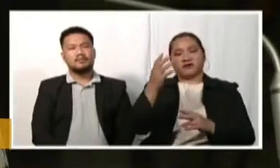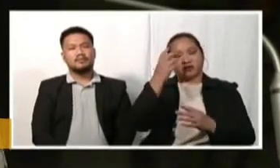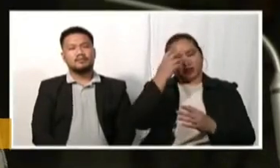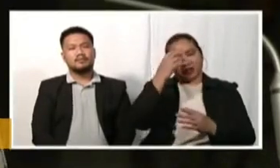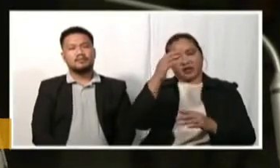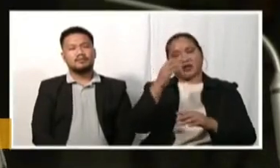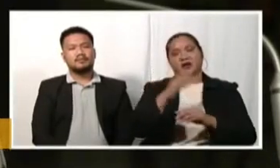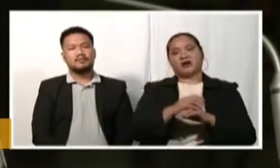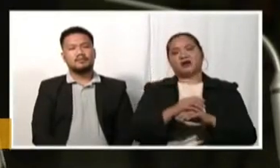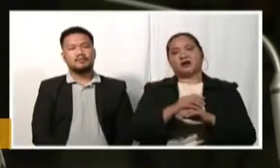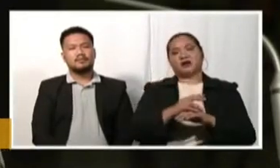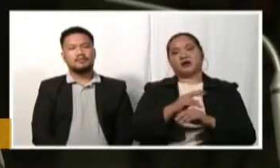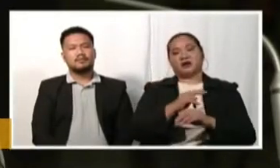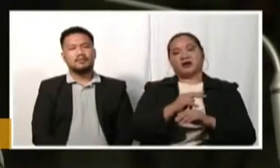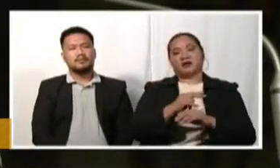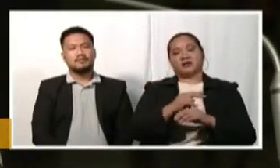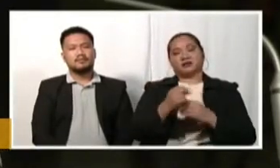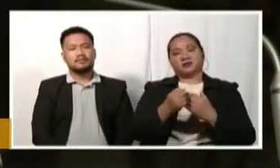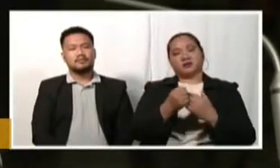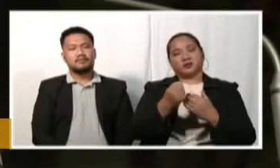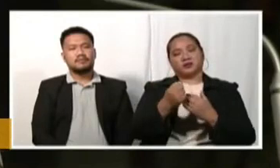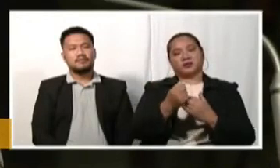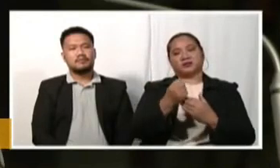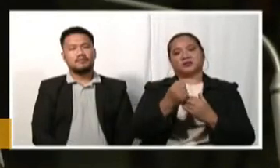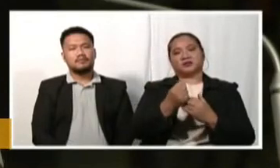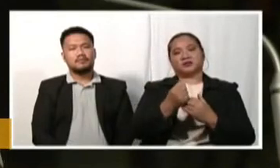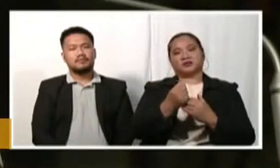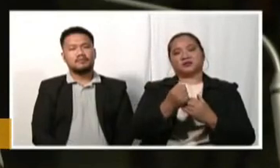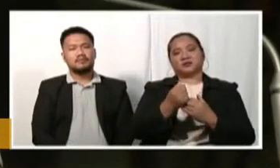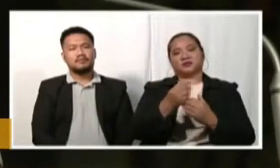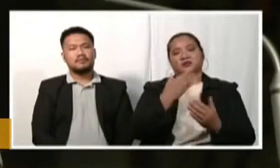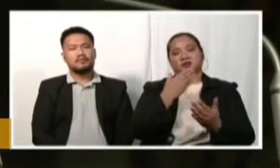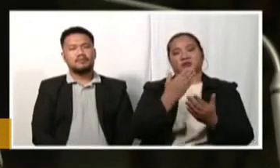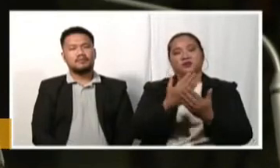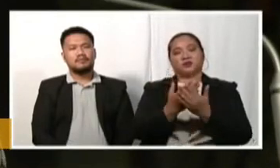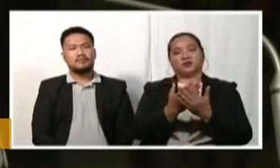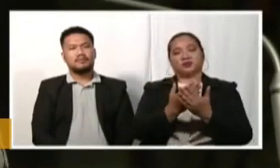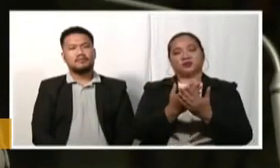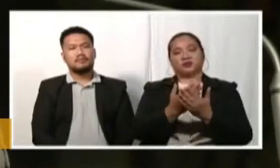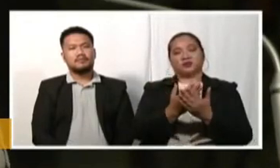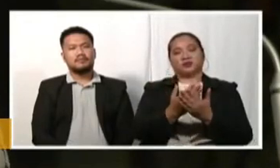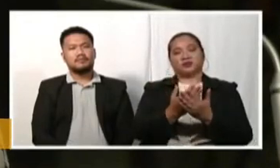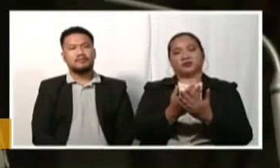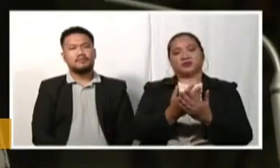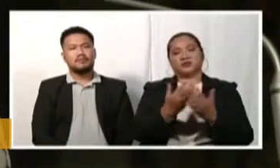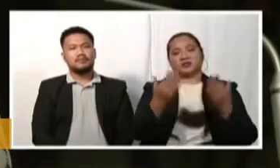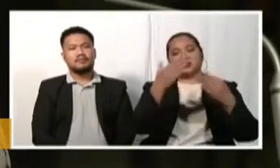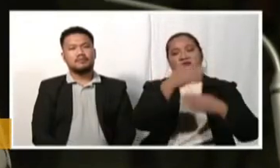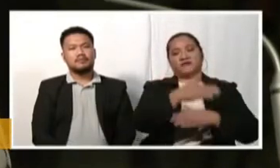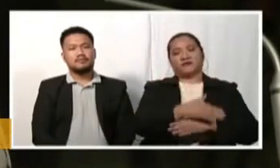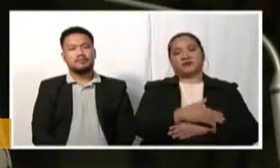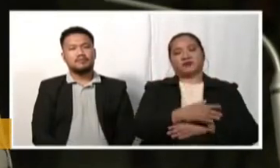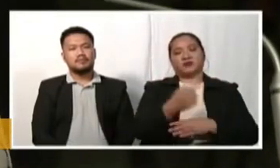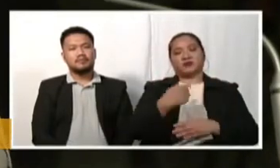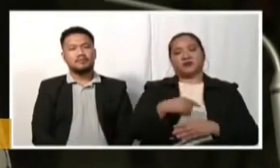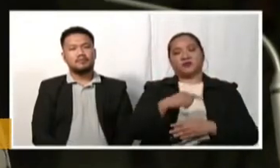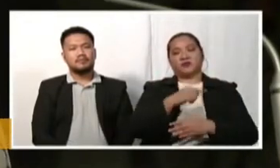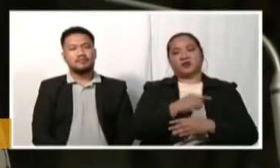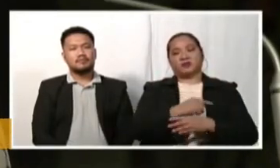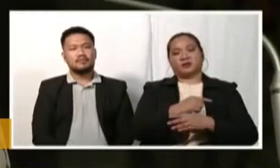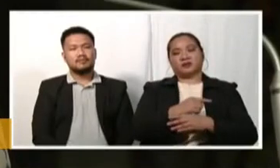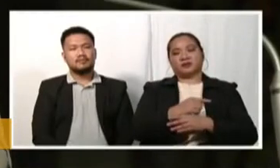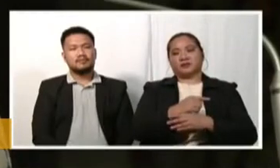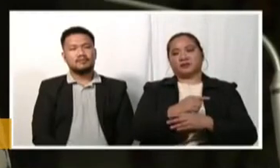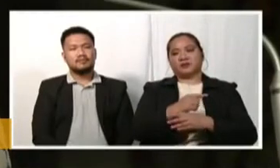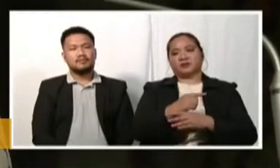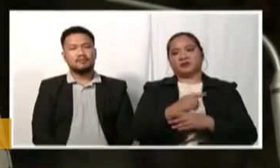anger lasts but a moment, a lifetime, his goodwill. At nightfall, weeping enters